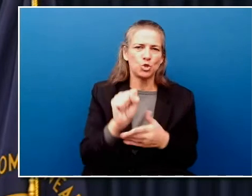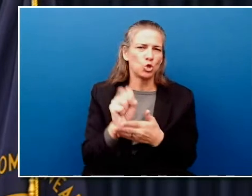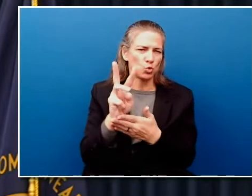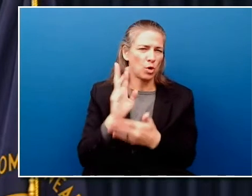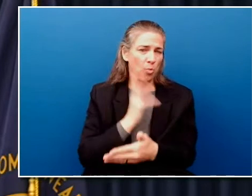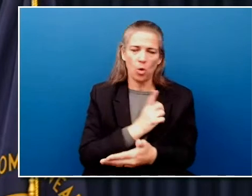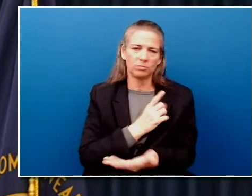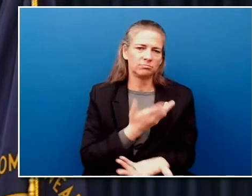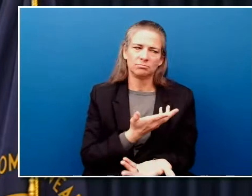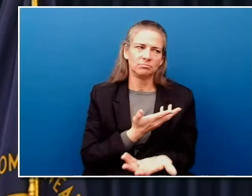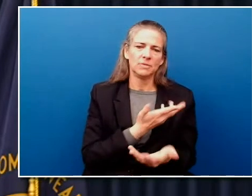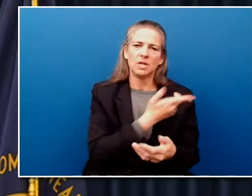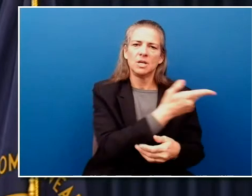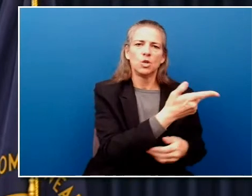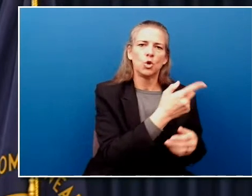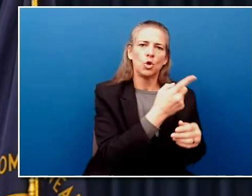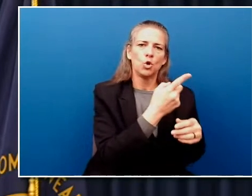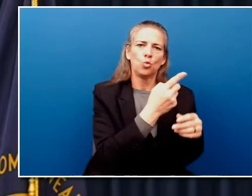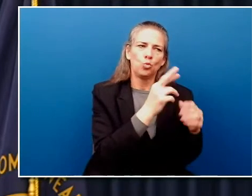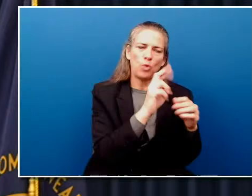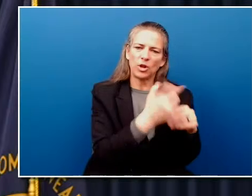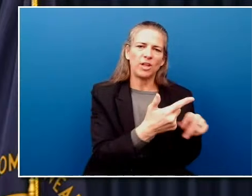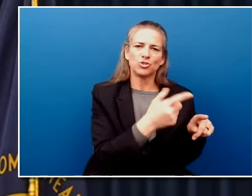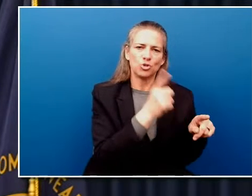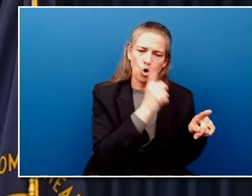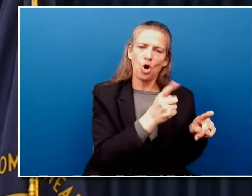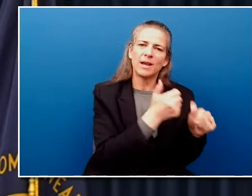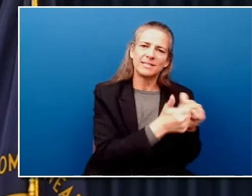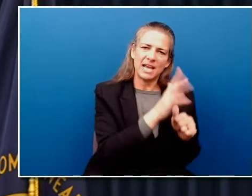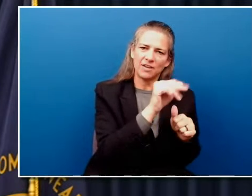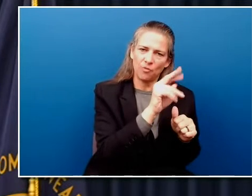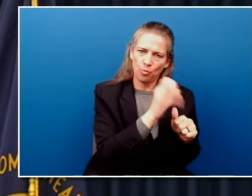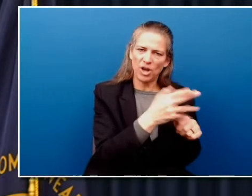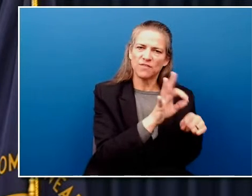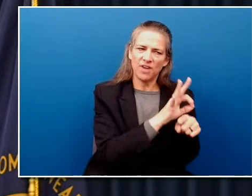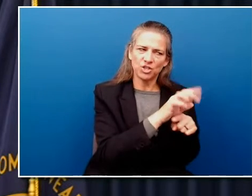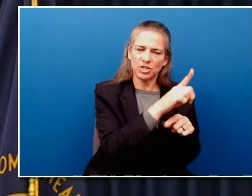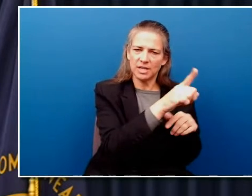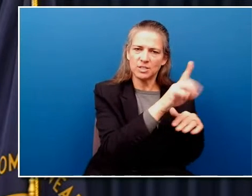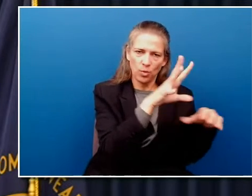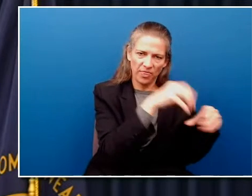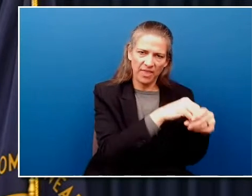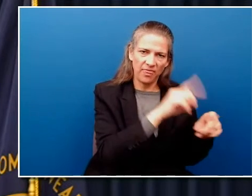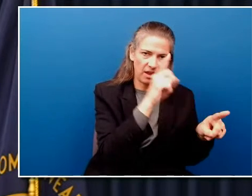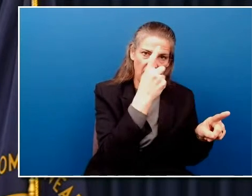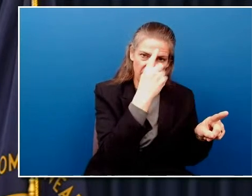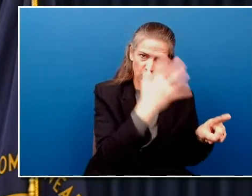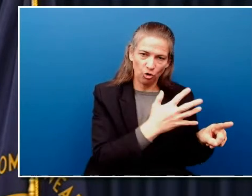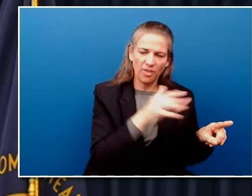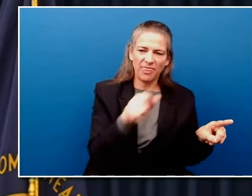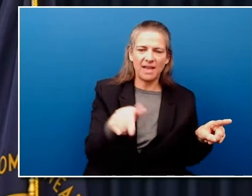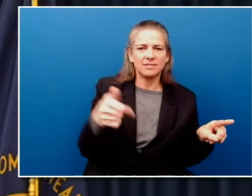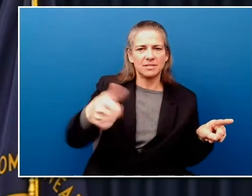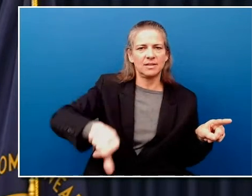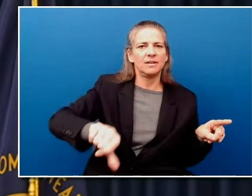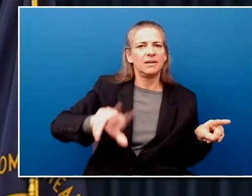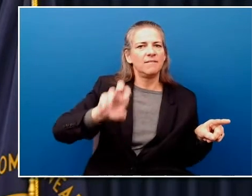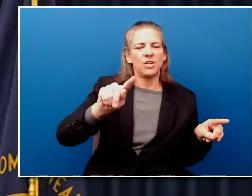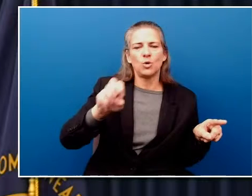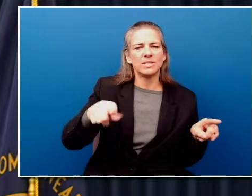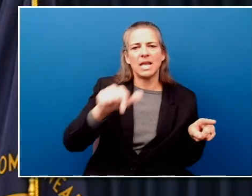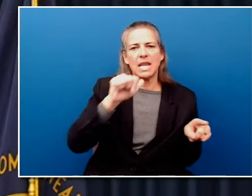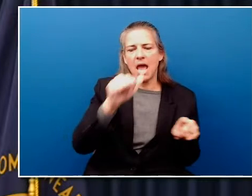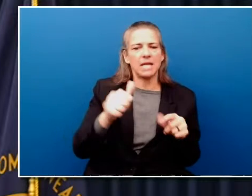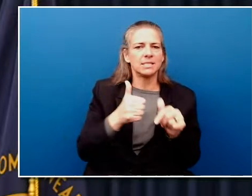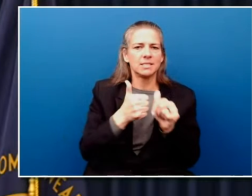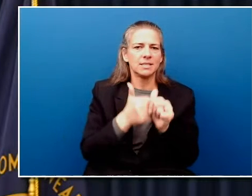word on them are an executive branch function that ultimately falls with the governor. That piece is also unconstitutional. But let me